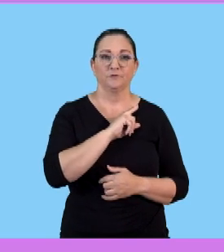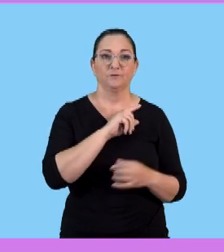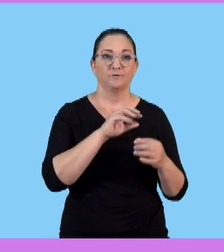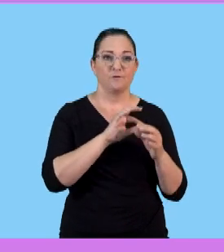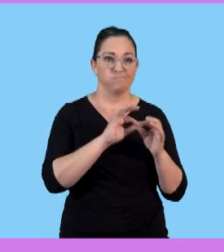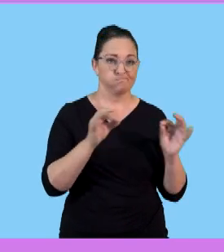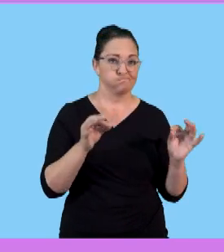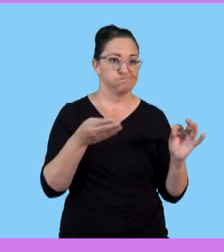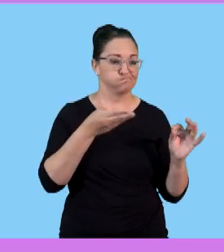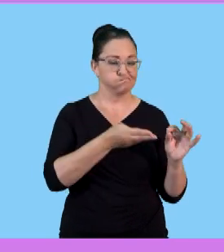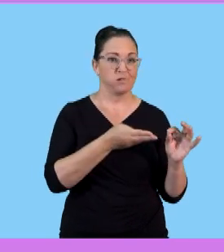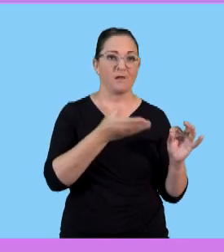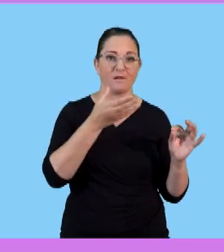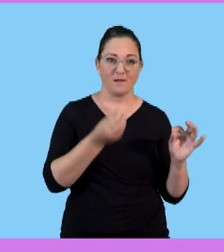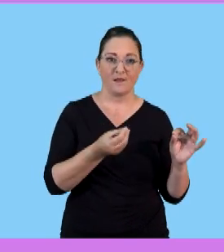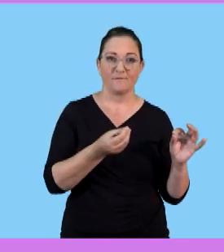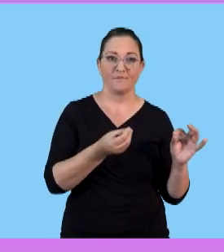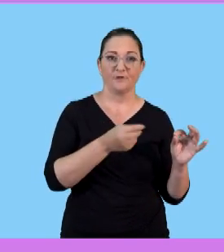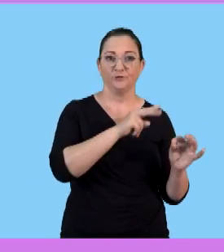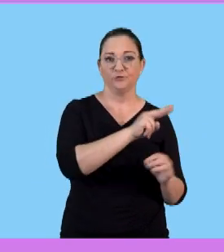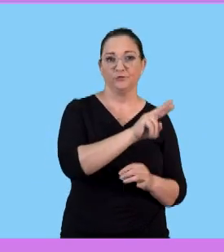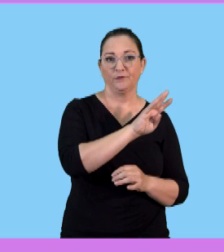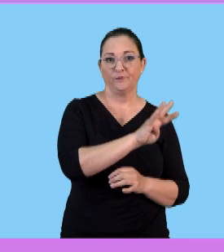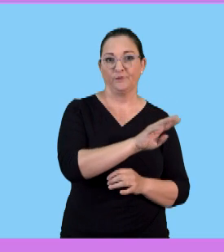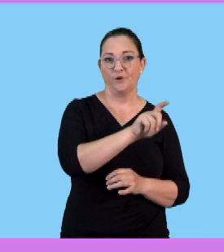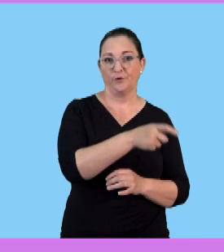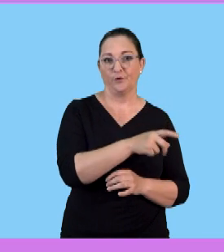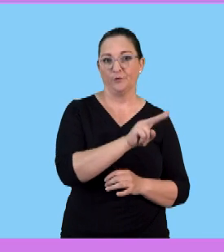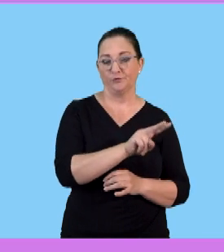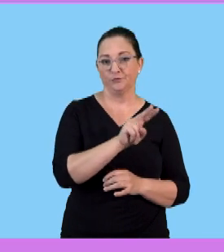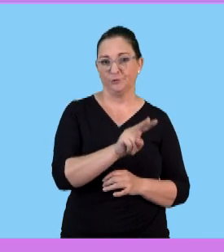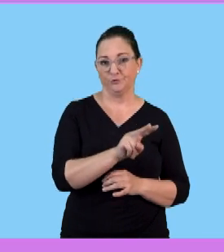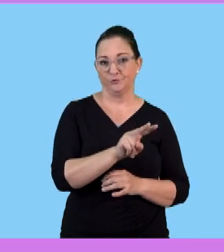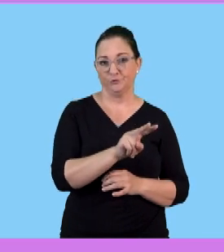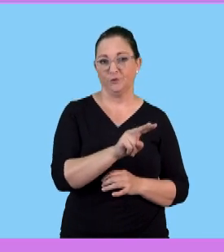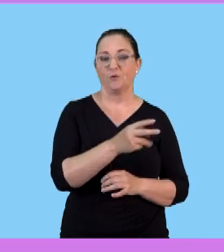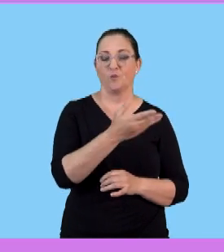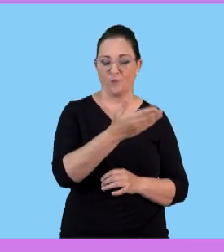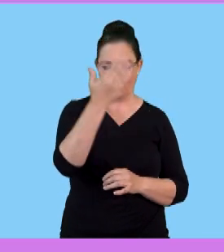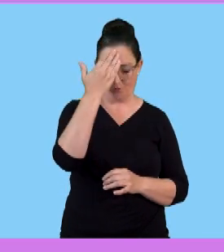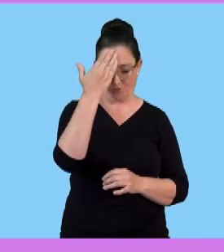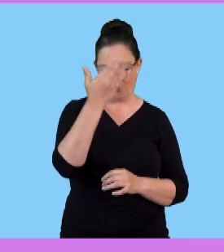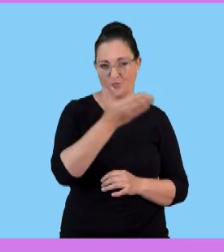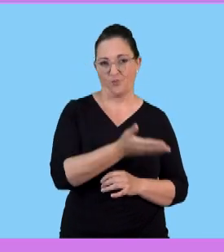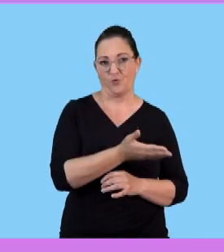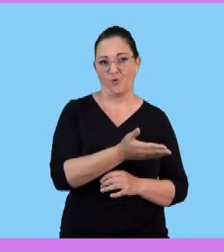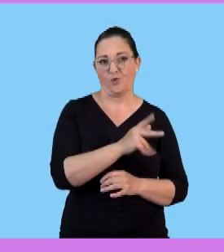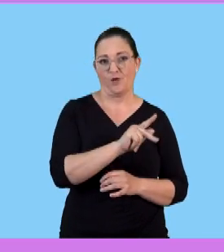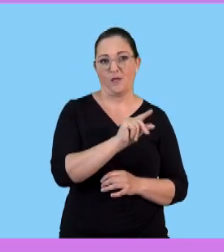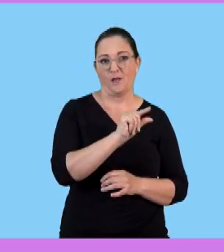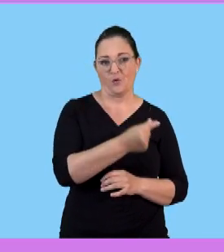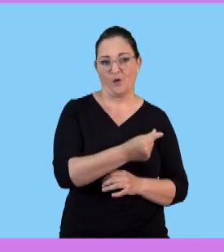here, there's my formula already. I'll indicate that the BMI is 24,22 kilograms per square